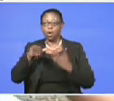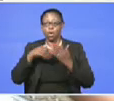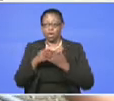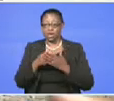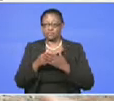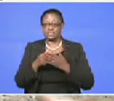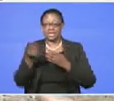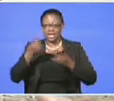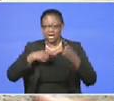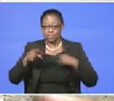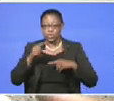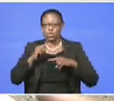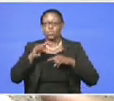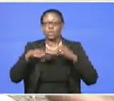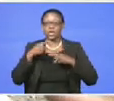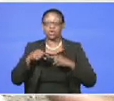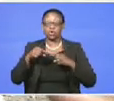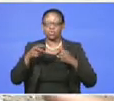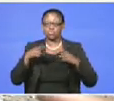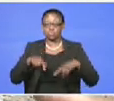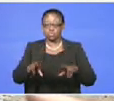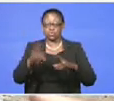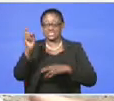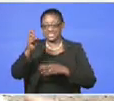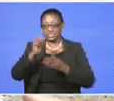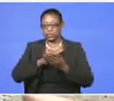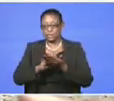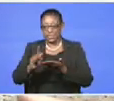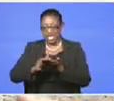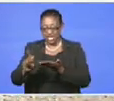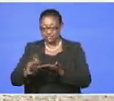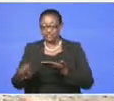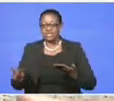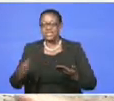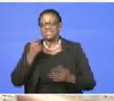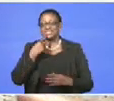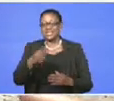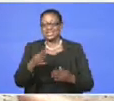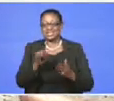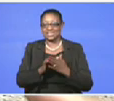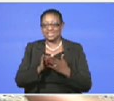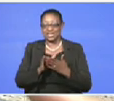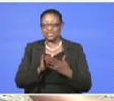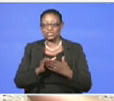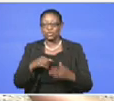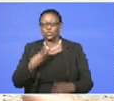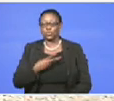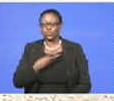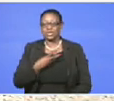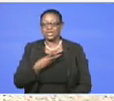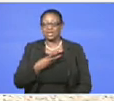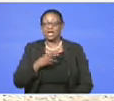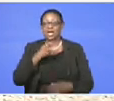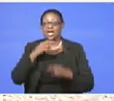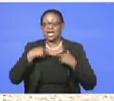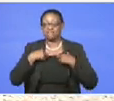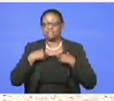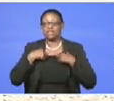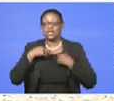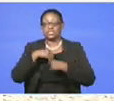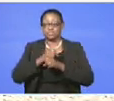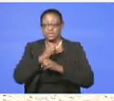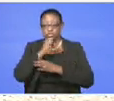get that done fairly quickly. And we're able to ensure that the public that uses that highway has a safe